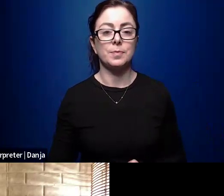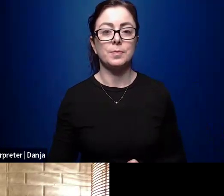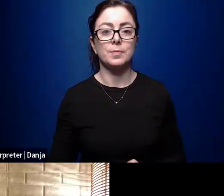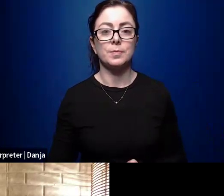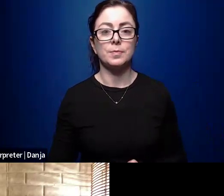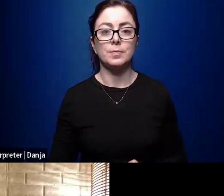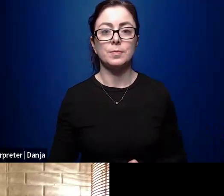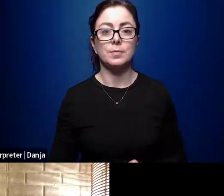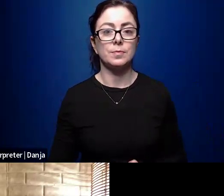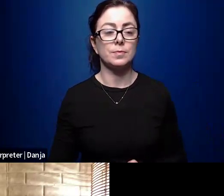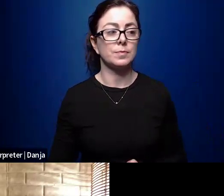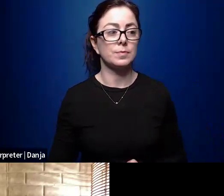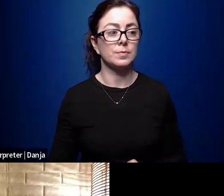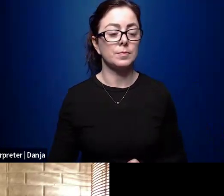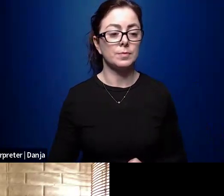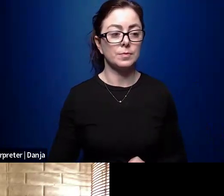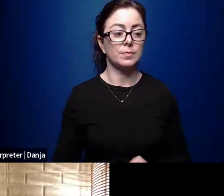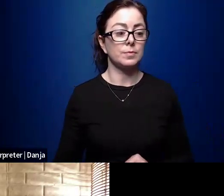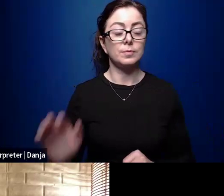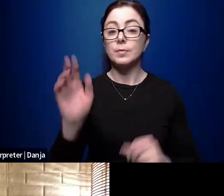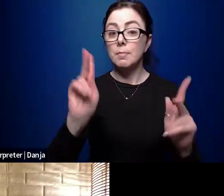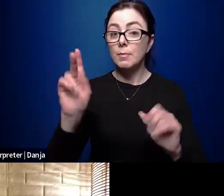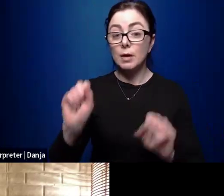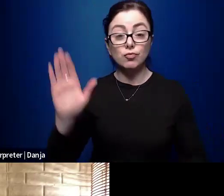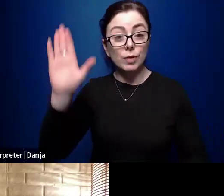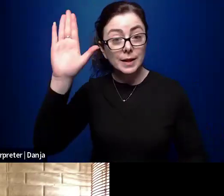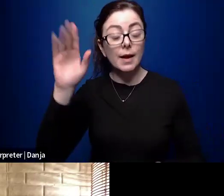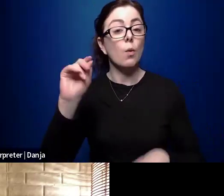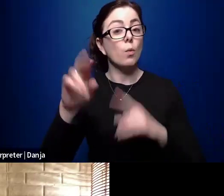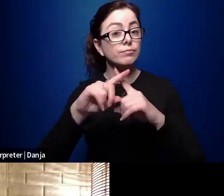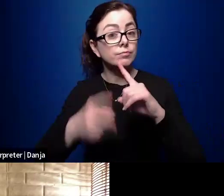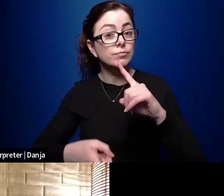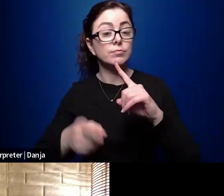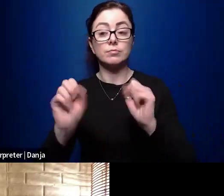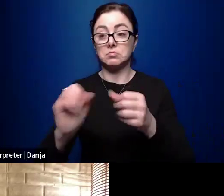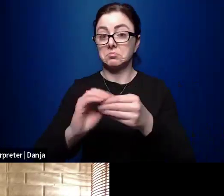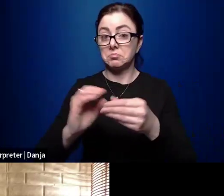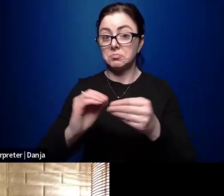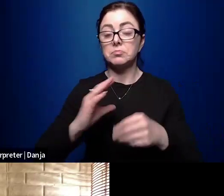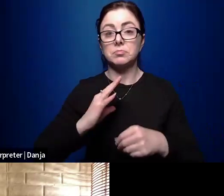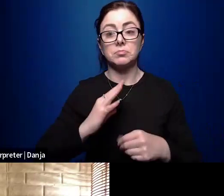And people can raise their hand and come off mute, or you can put your questions in the chat and we'll read them as well.